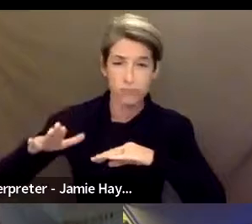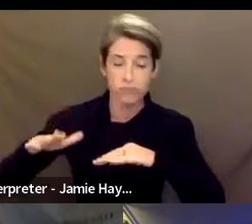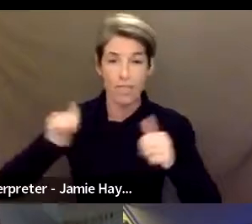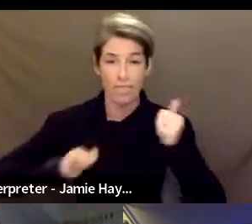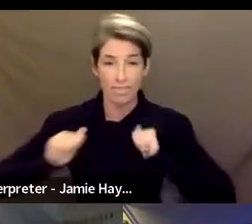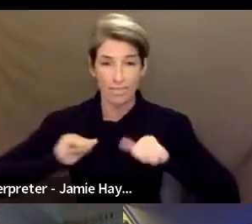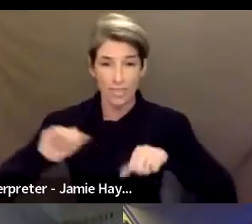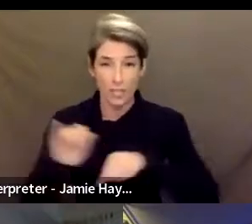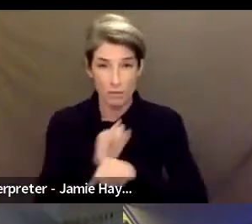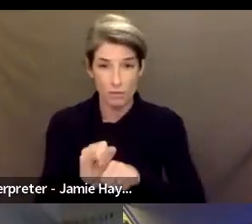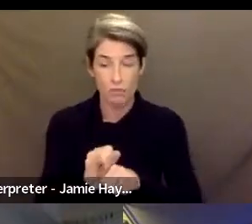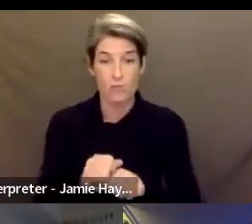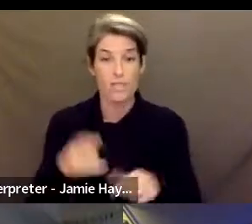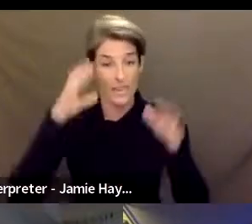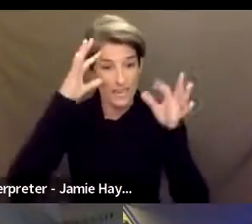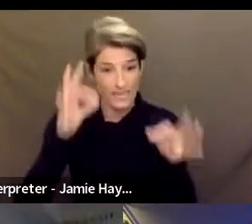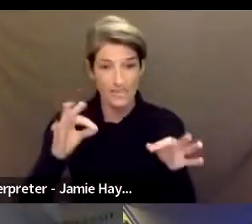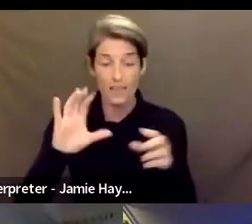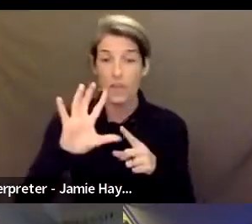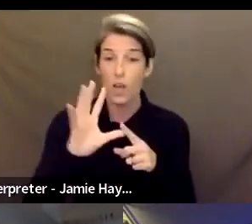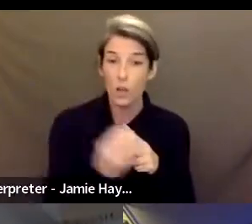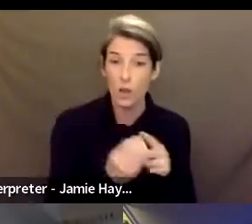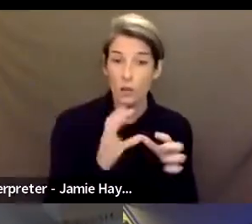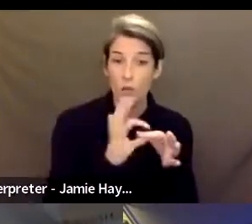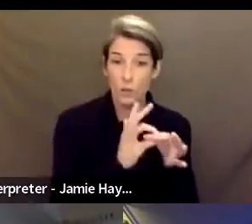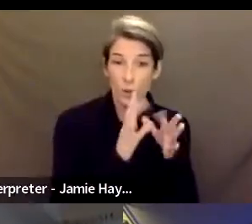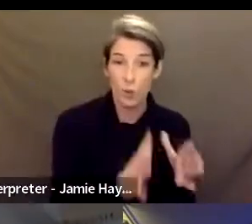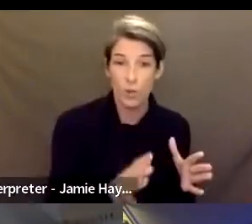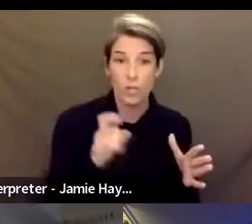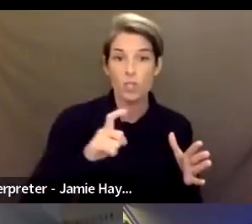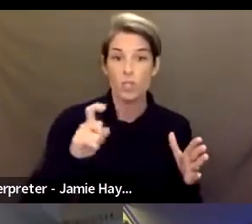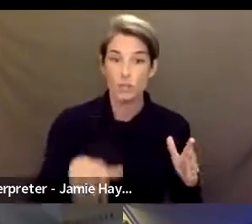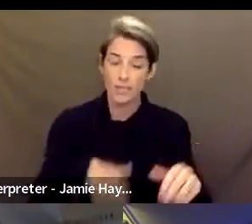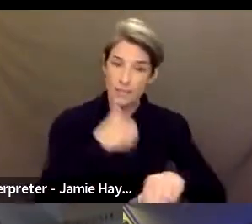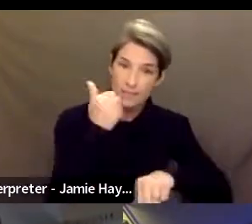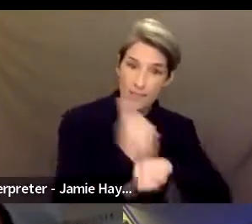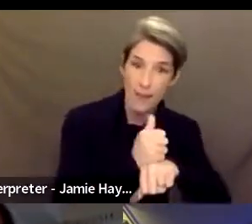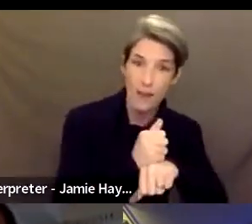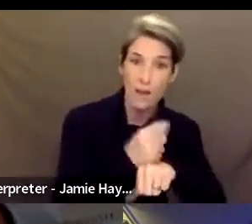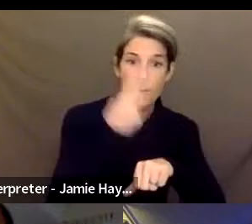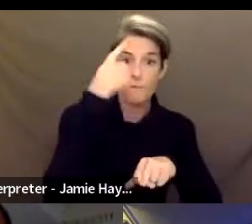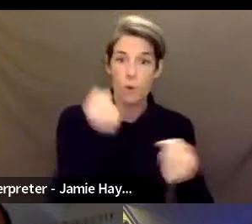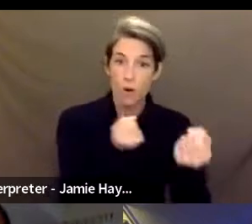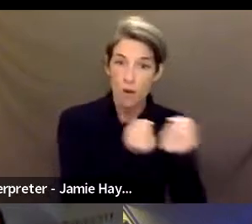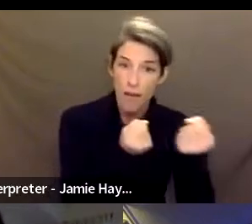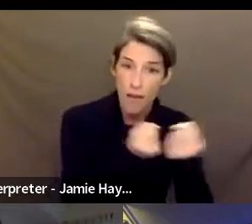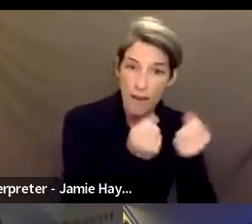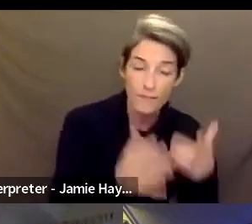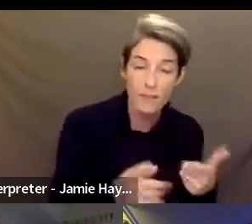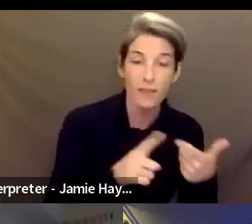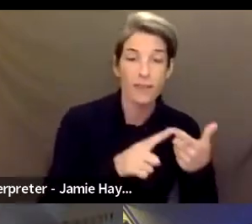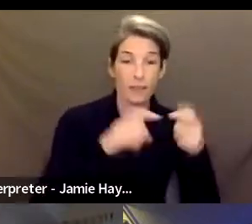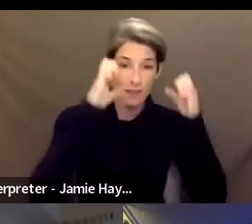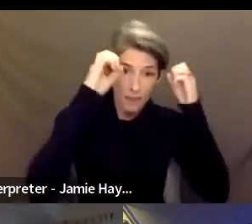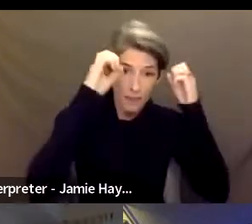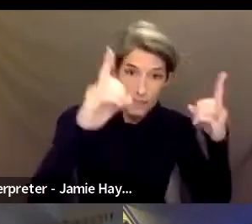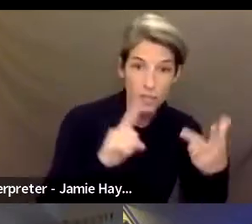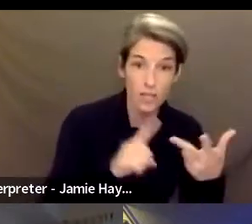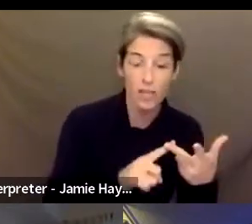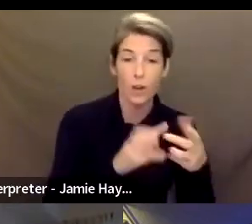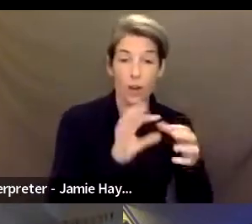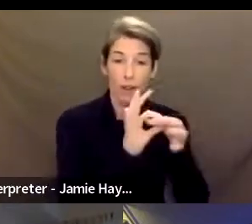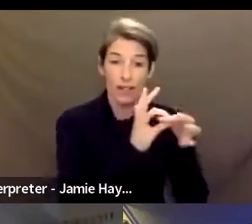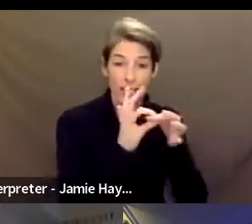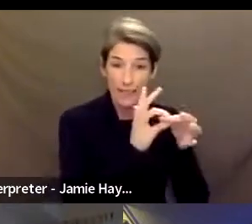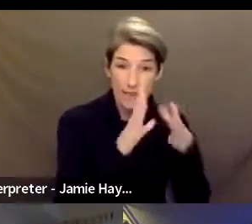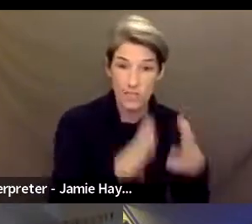assigned essential role within an entertainment production that operates to serve as an advocate, educator, liaison, and or mediator to